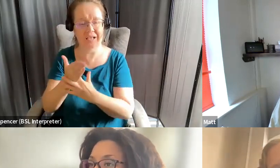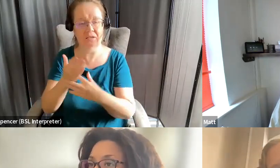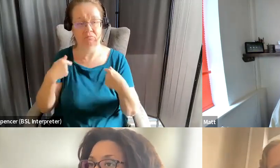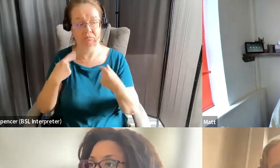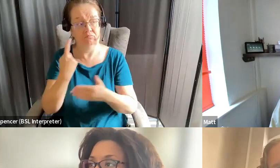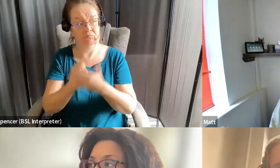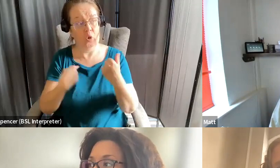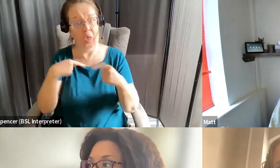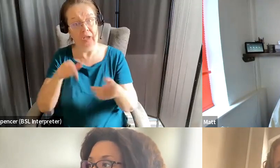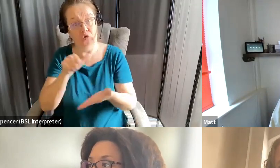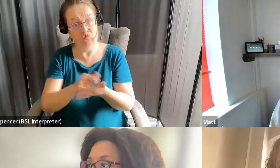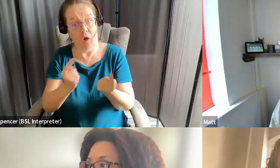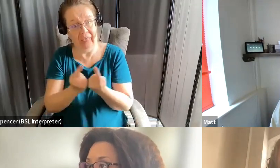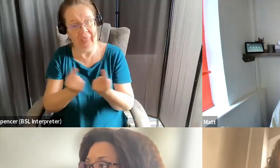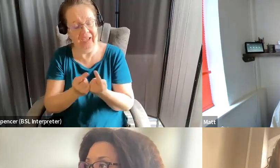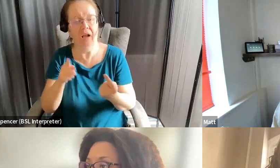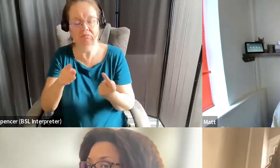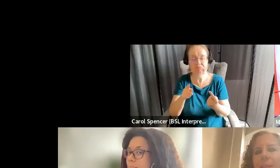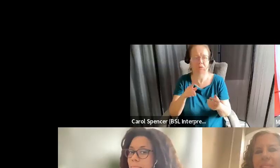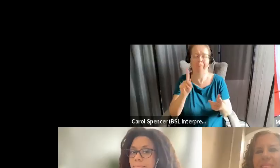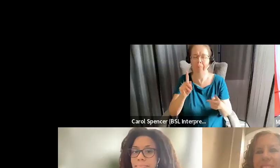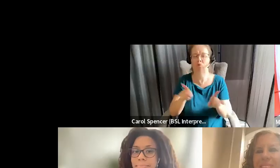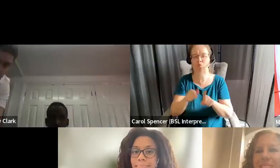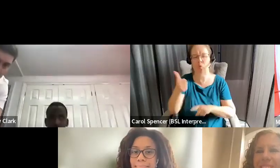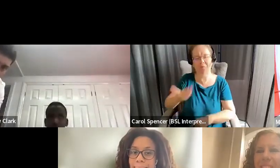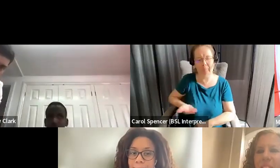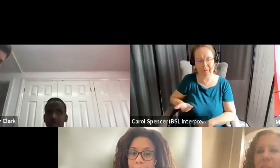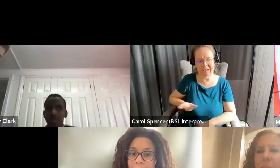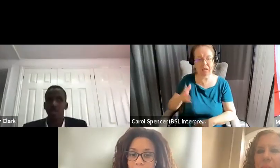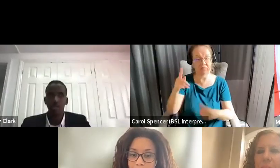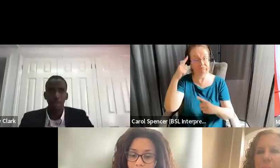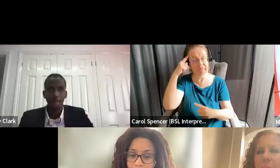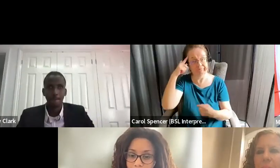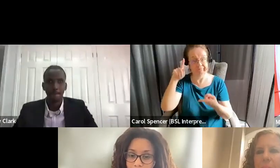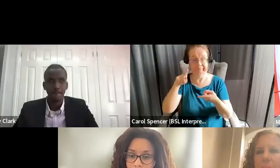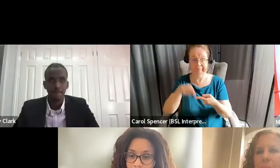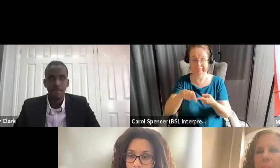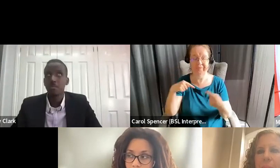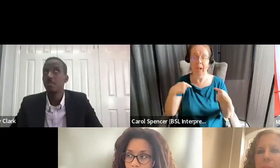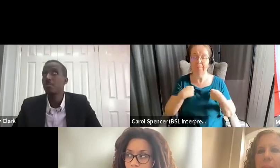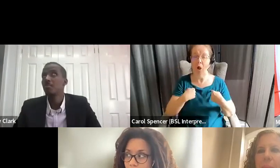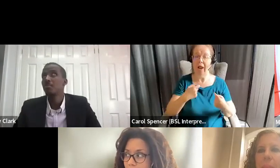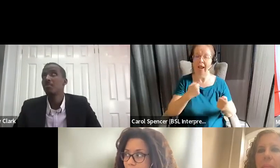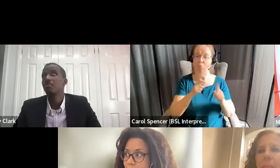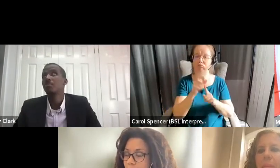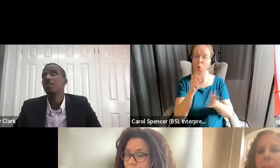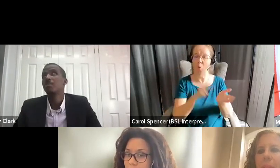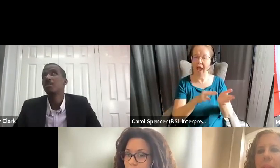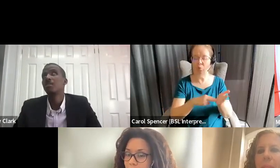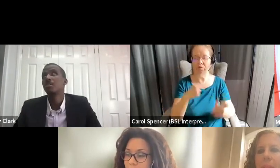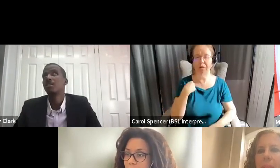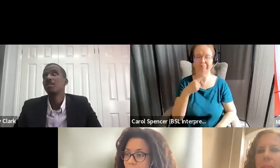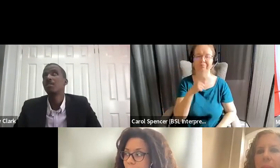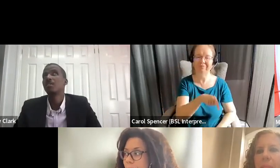only is it the right thing to do, but it's also good for business. So with that in mind, my pronouns are he and him. I'm a white man